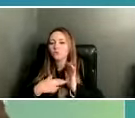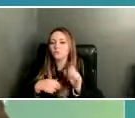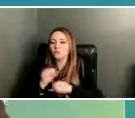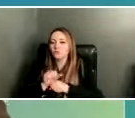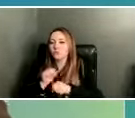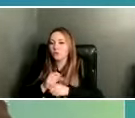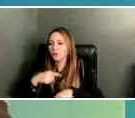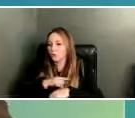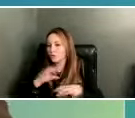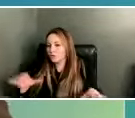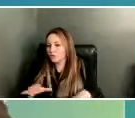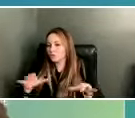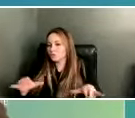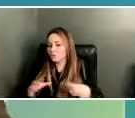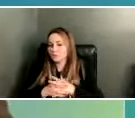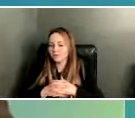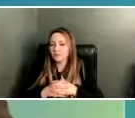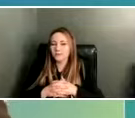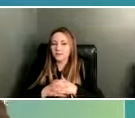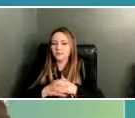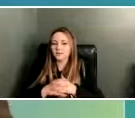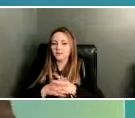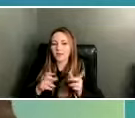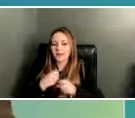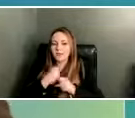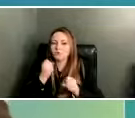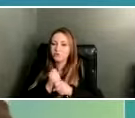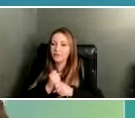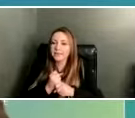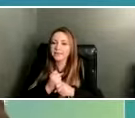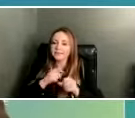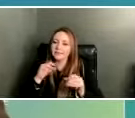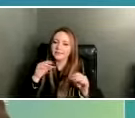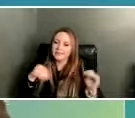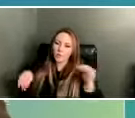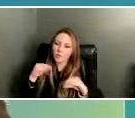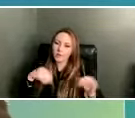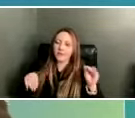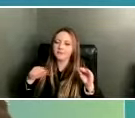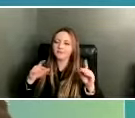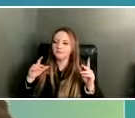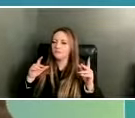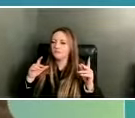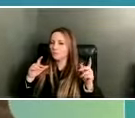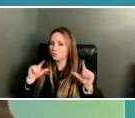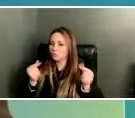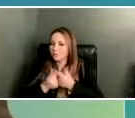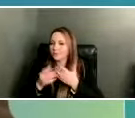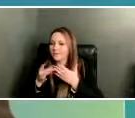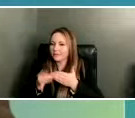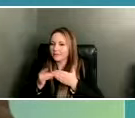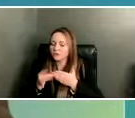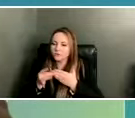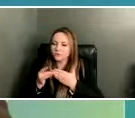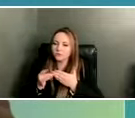we're doing in our capacity by creating and mobilizing a group of leaders